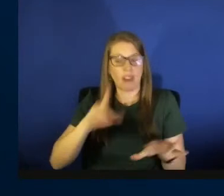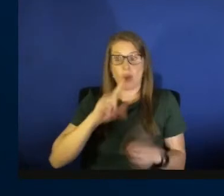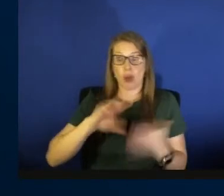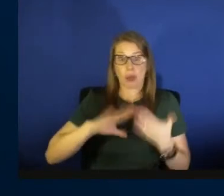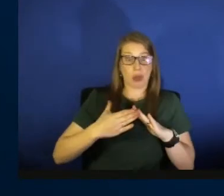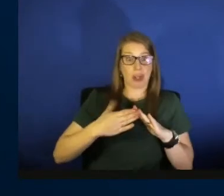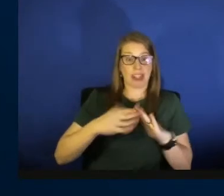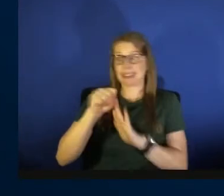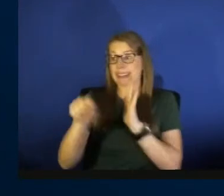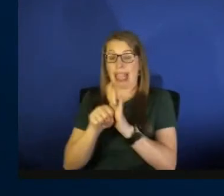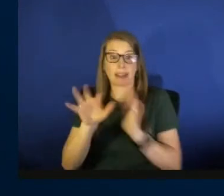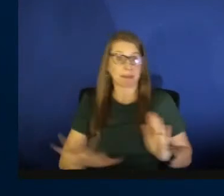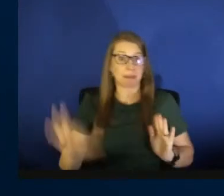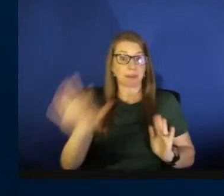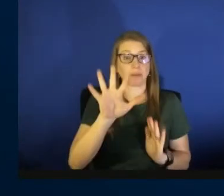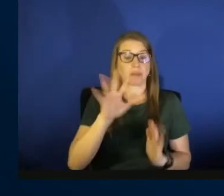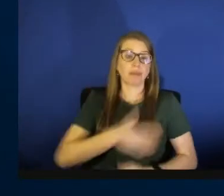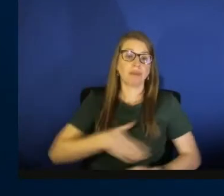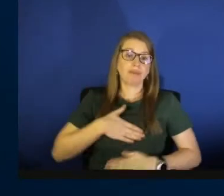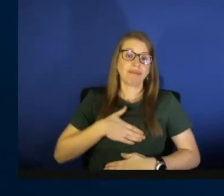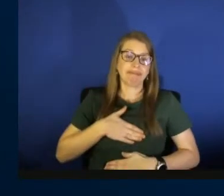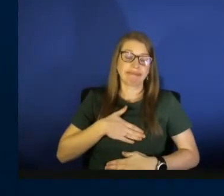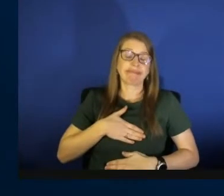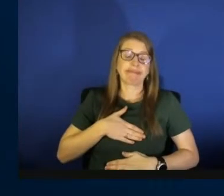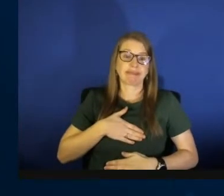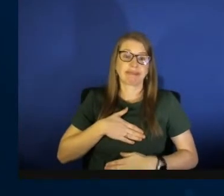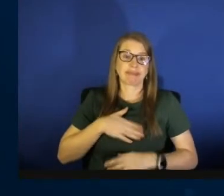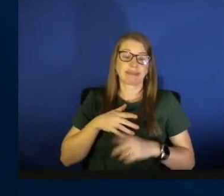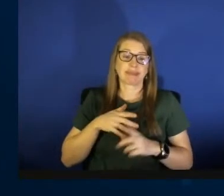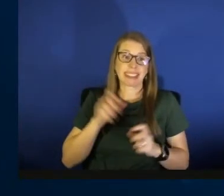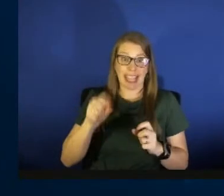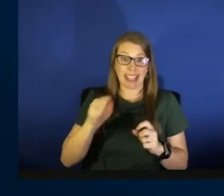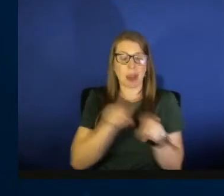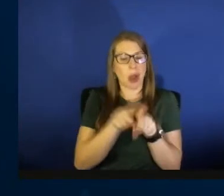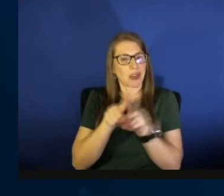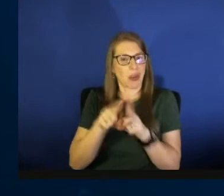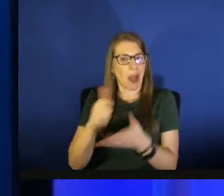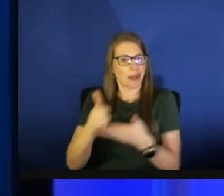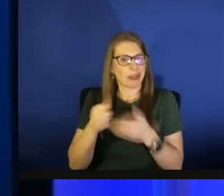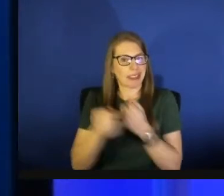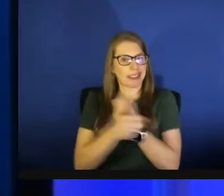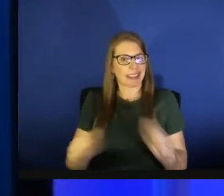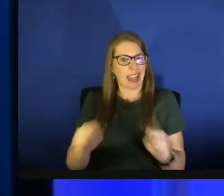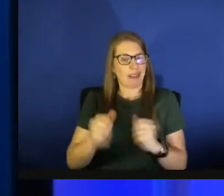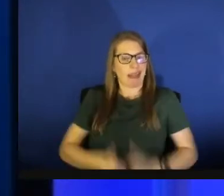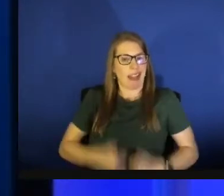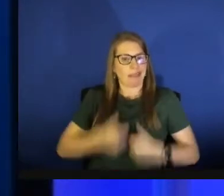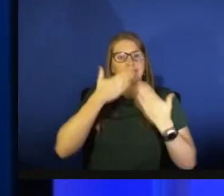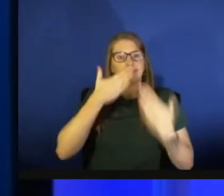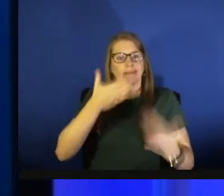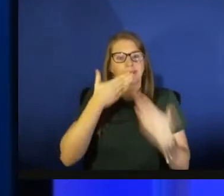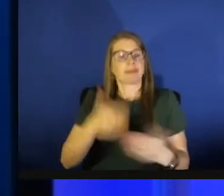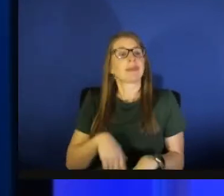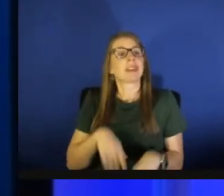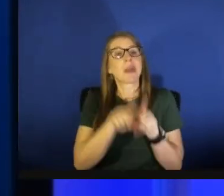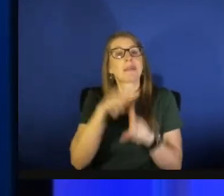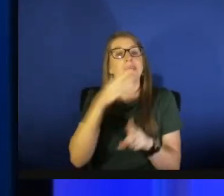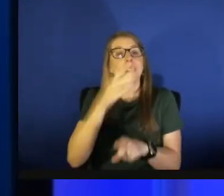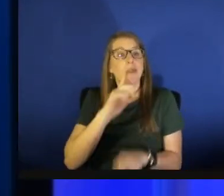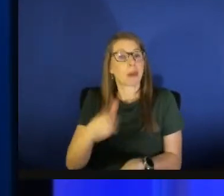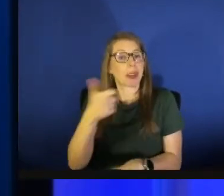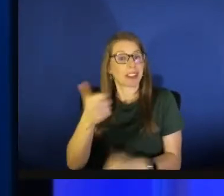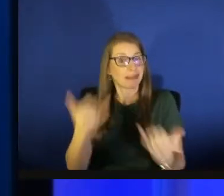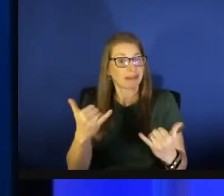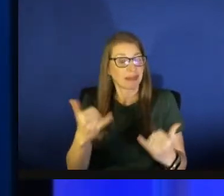not just appreciated, but it simply put, it helped save lives. So we thank you. We thank you. And as always, we thank you all for joining us today. Don't forget, you can catch our